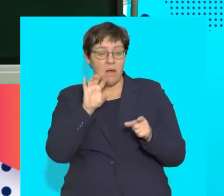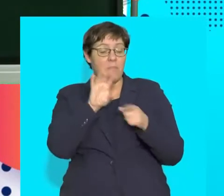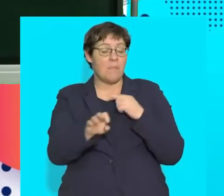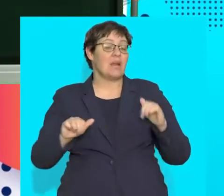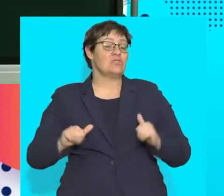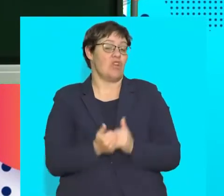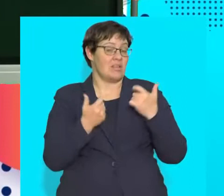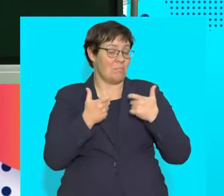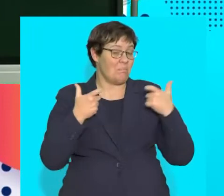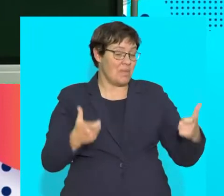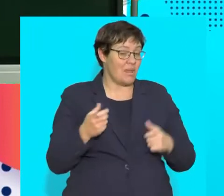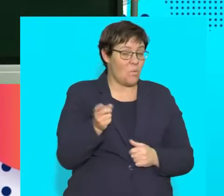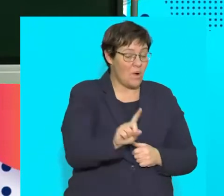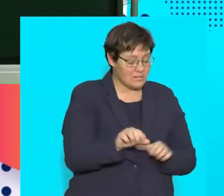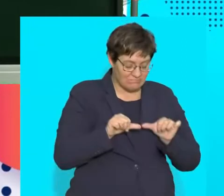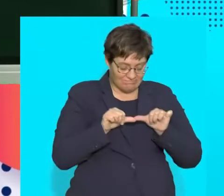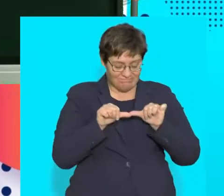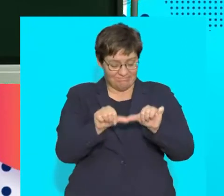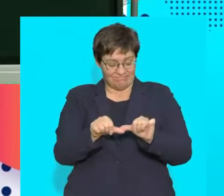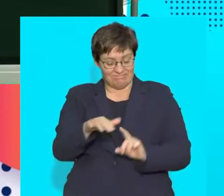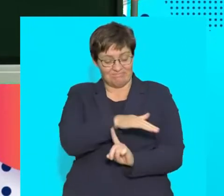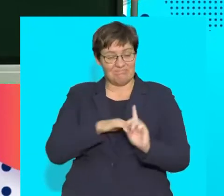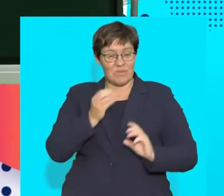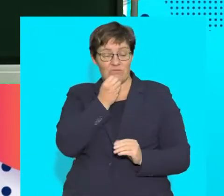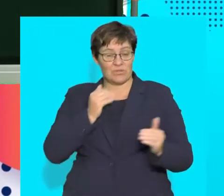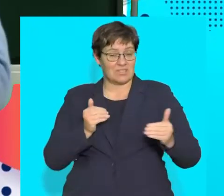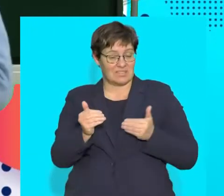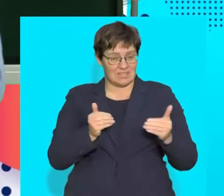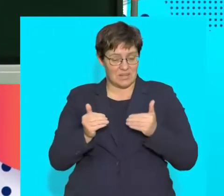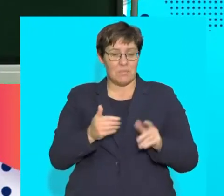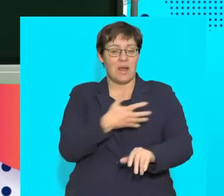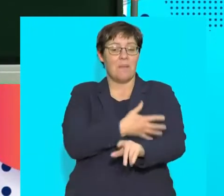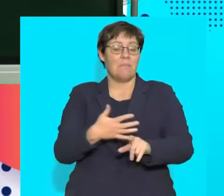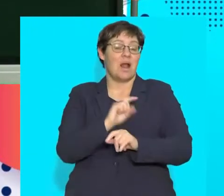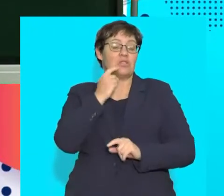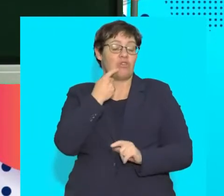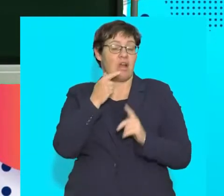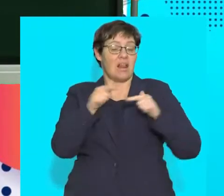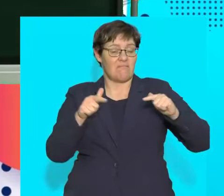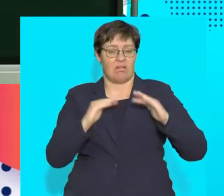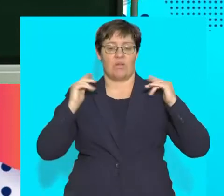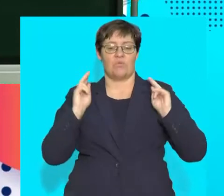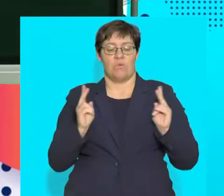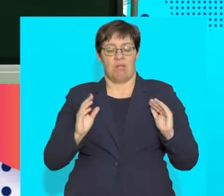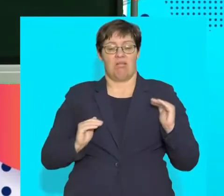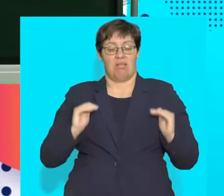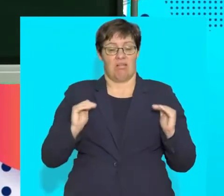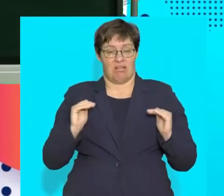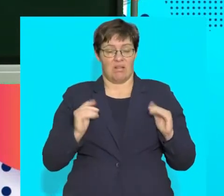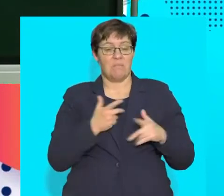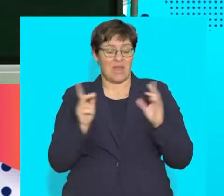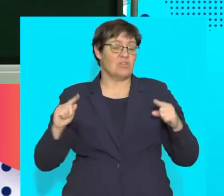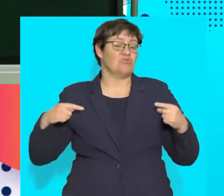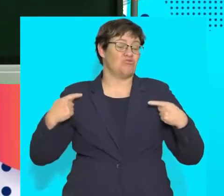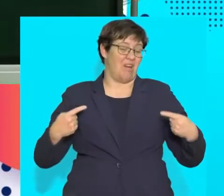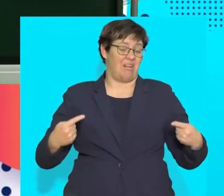we find with maintaining your diet is maintaining a blood sugar level within the norm. So many individuals struggle to do